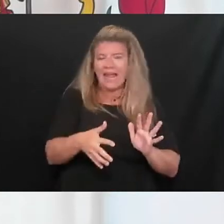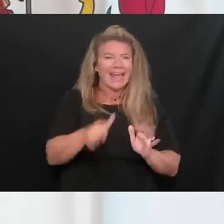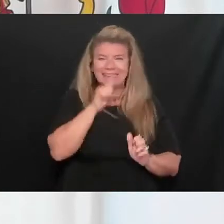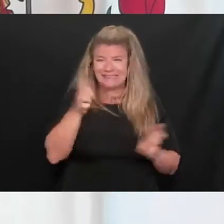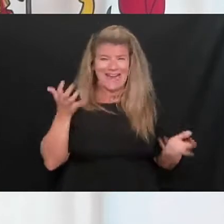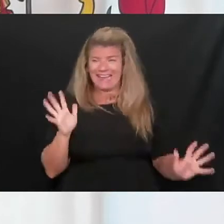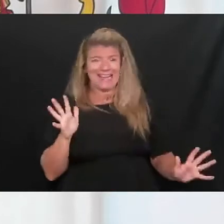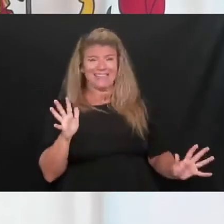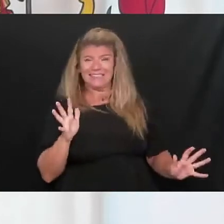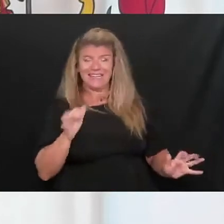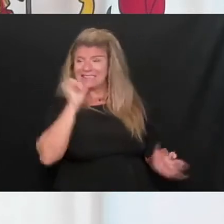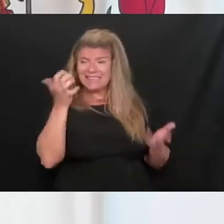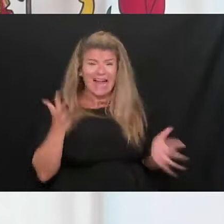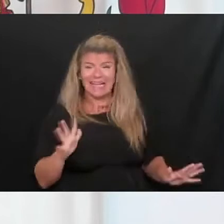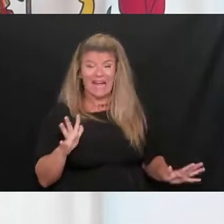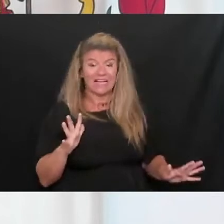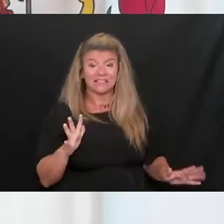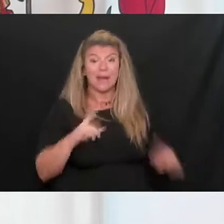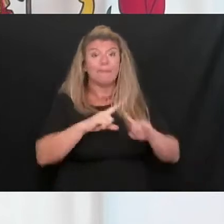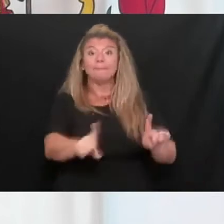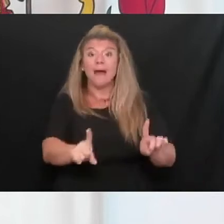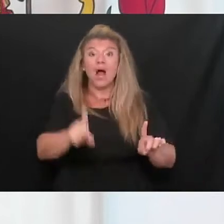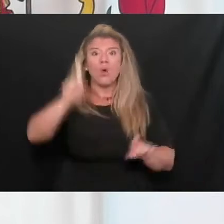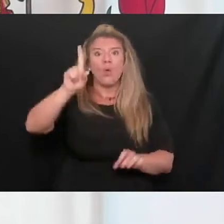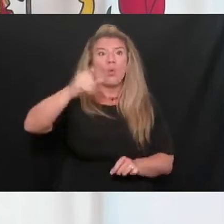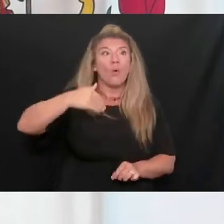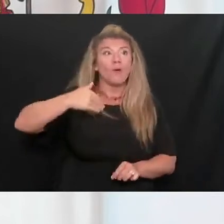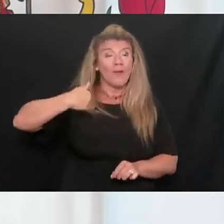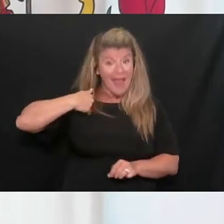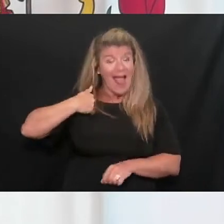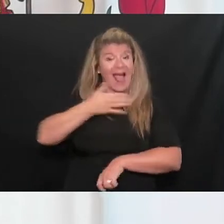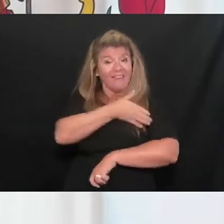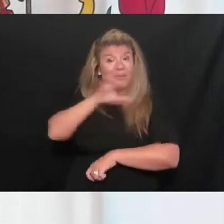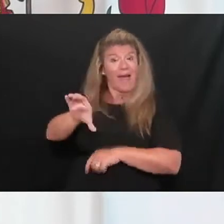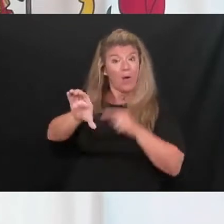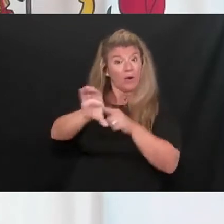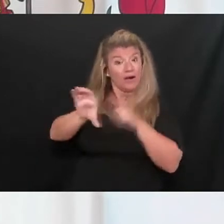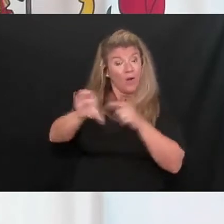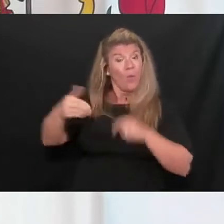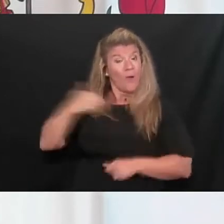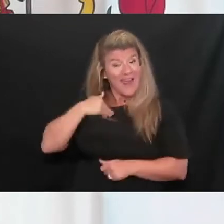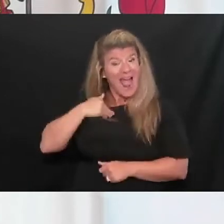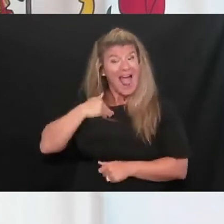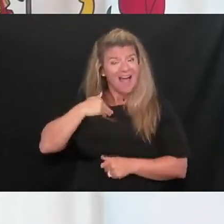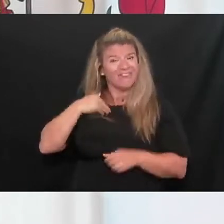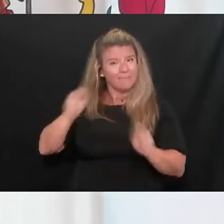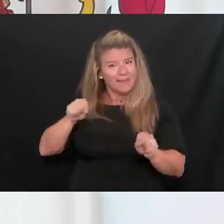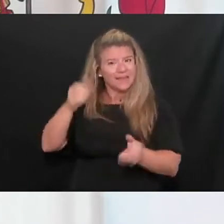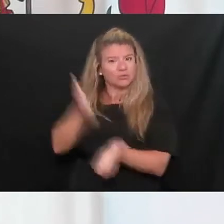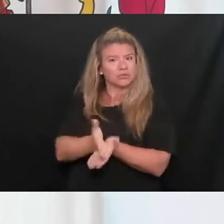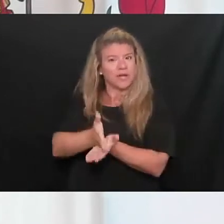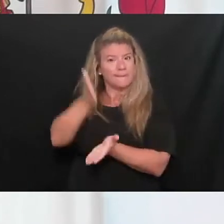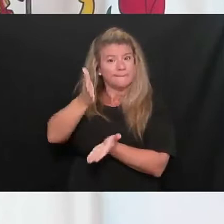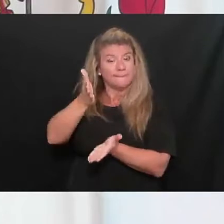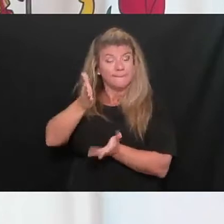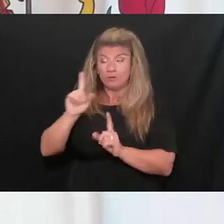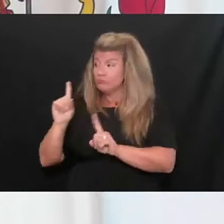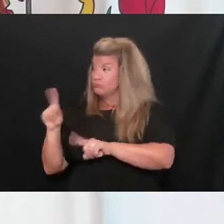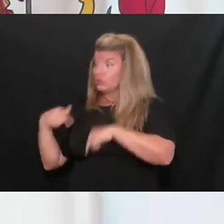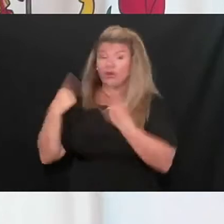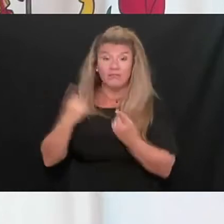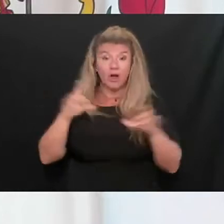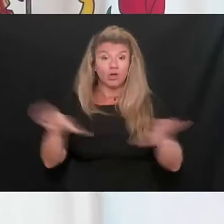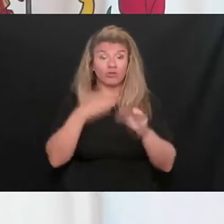gone. It is not gone, but we have the power. We've got the power to stop it. You've done good, West